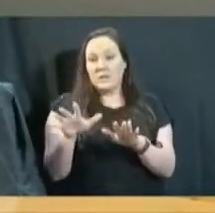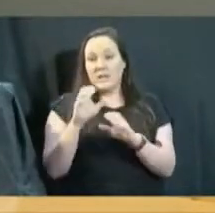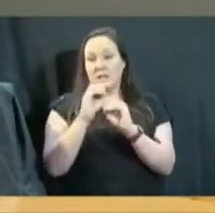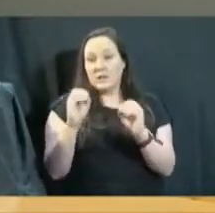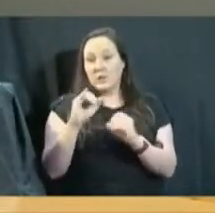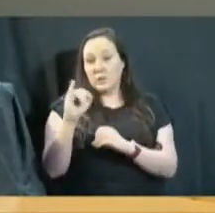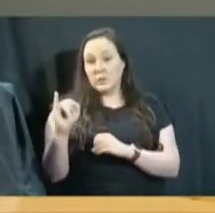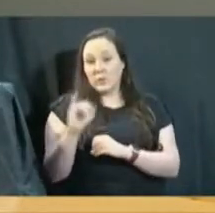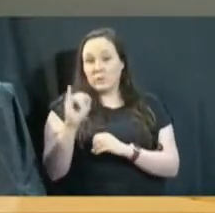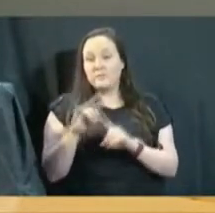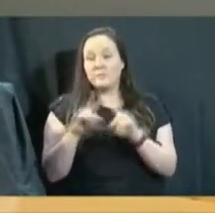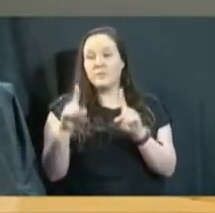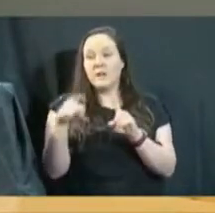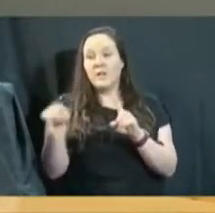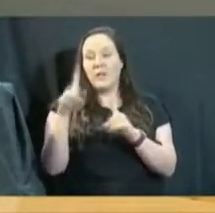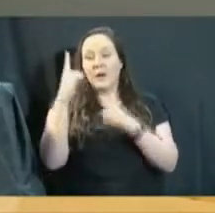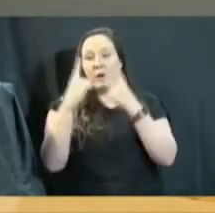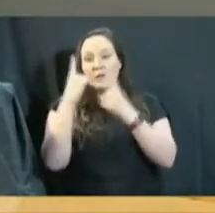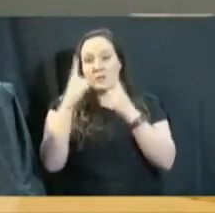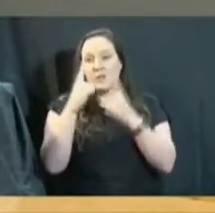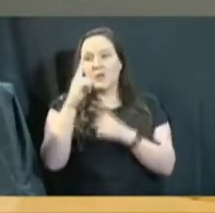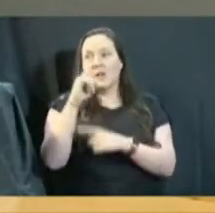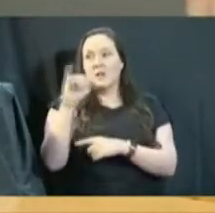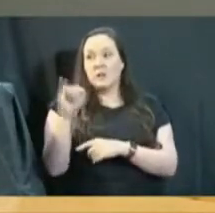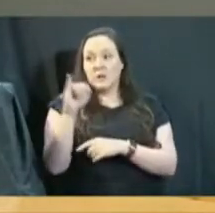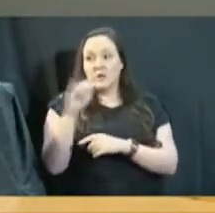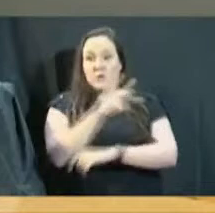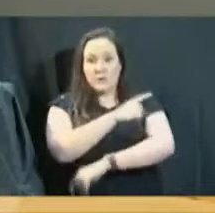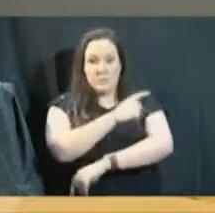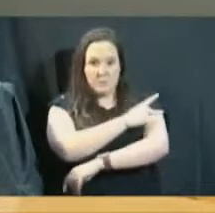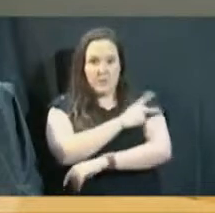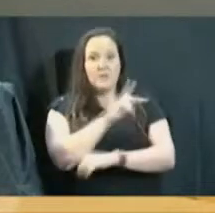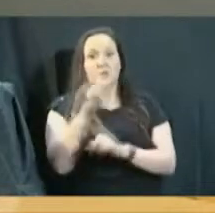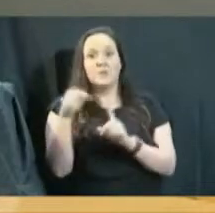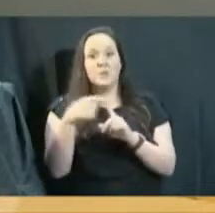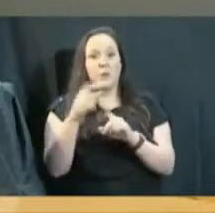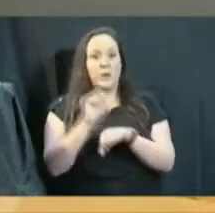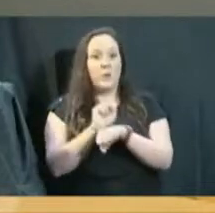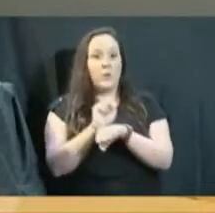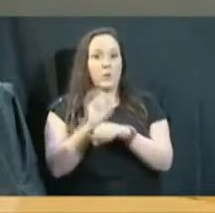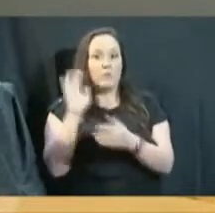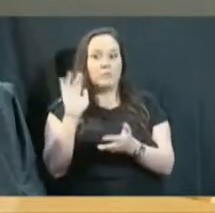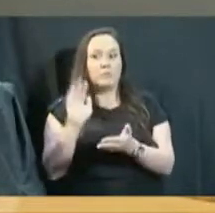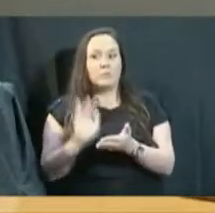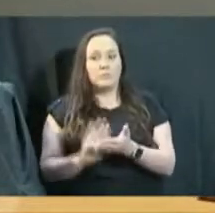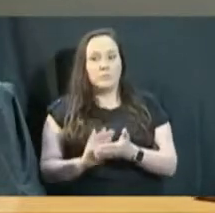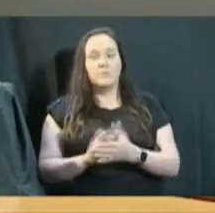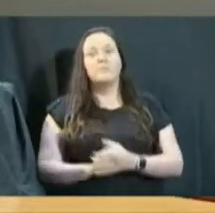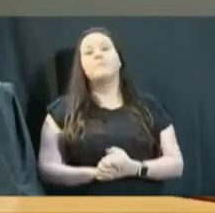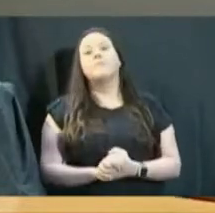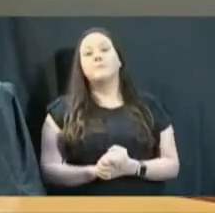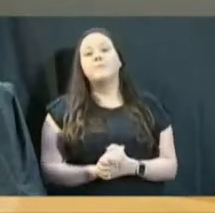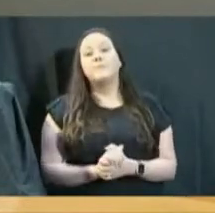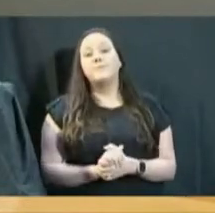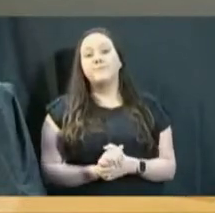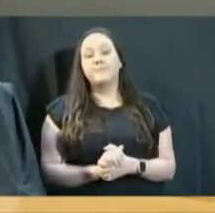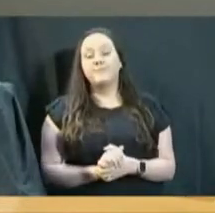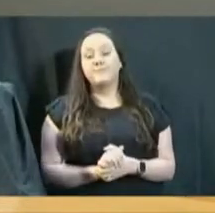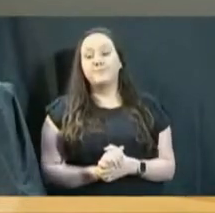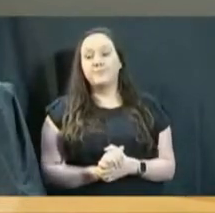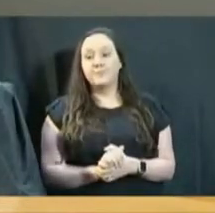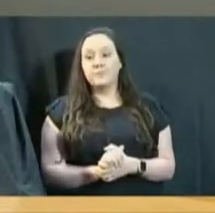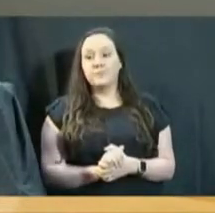considering expanding that to insured patients as they get the workflow down in a new space. And